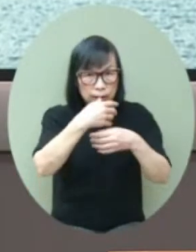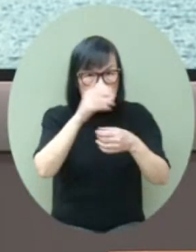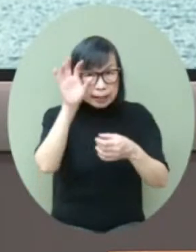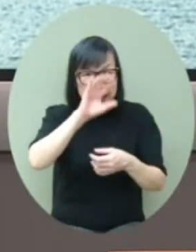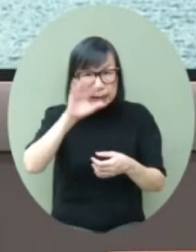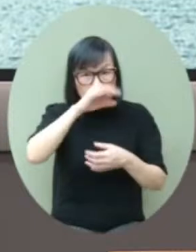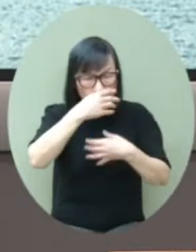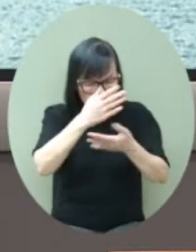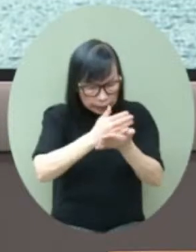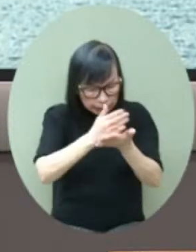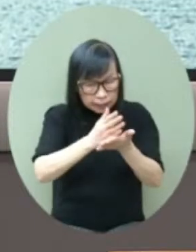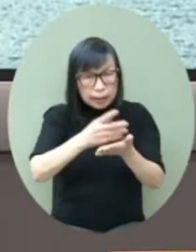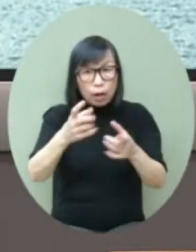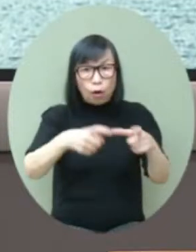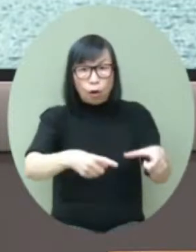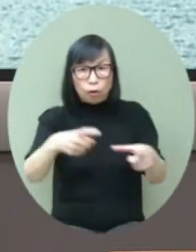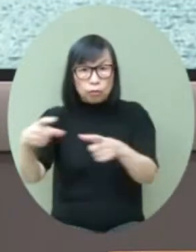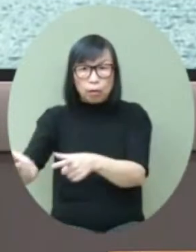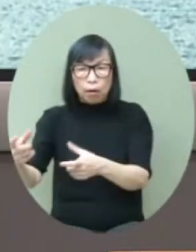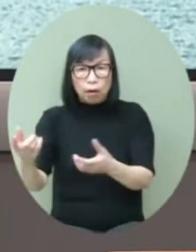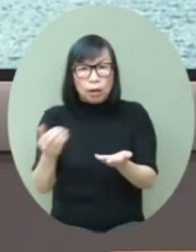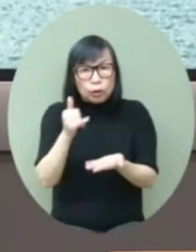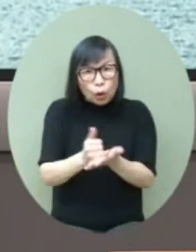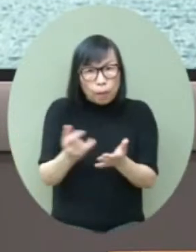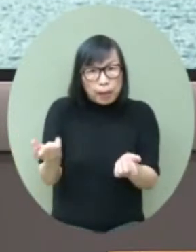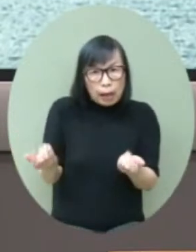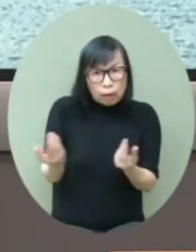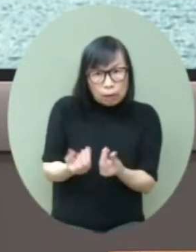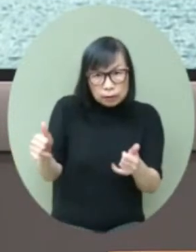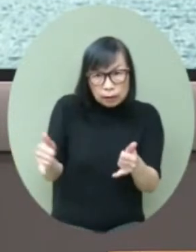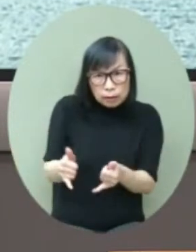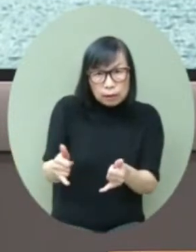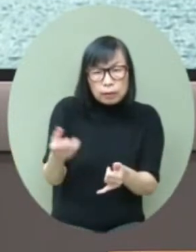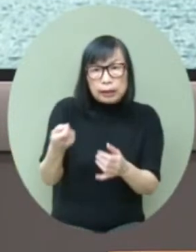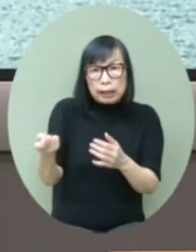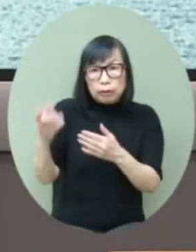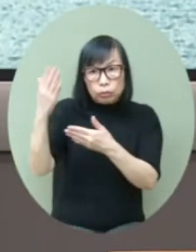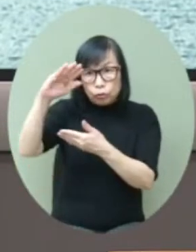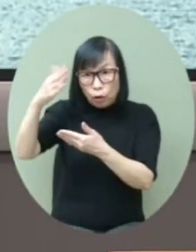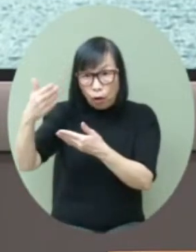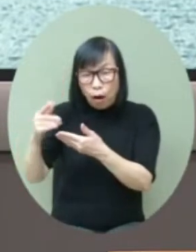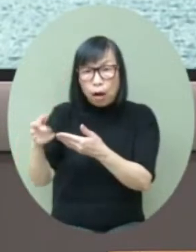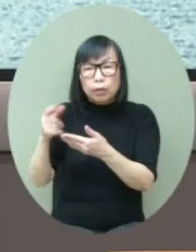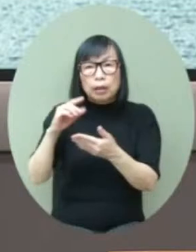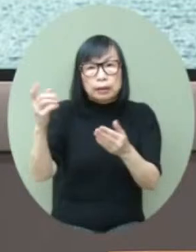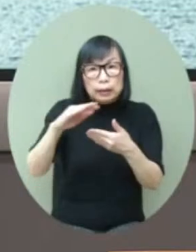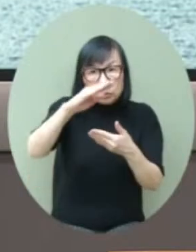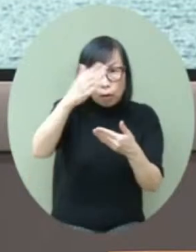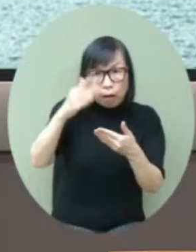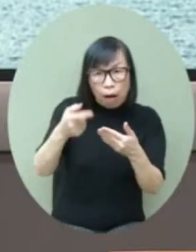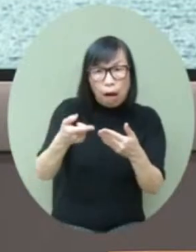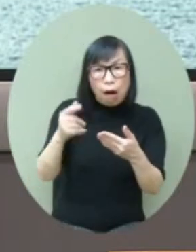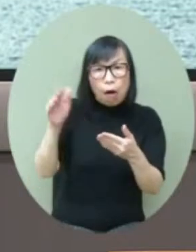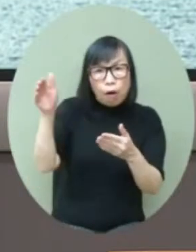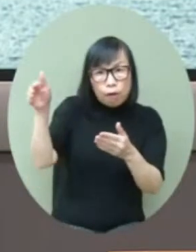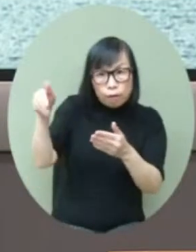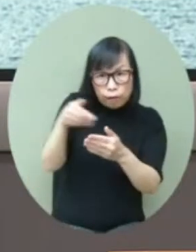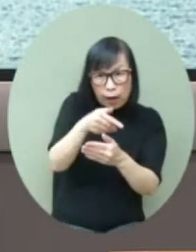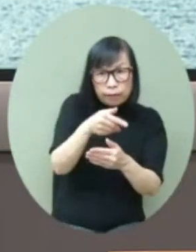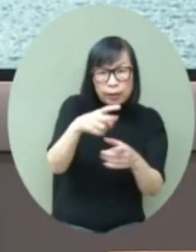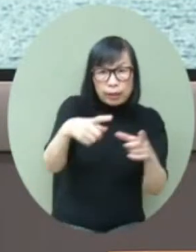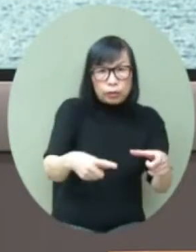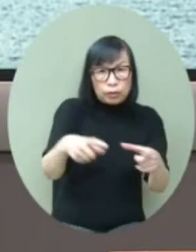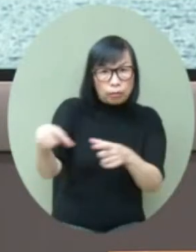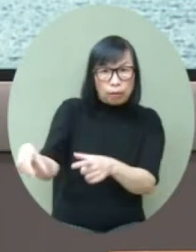taken some smoke tests there. The 2 tables were involved were rather close to each other. One was close to the window, the other one